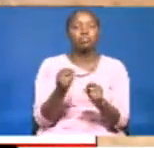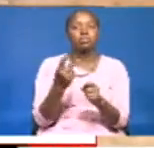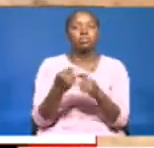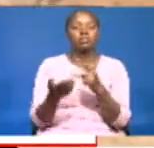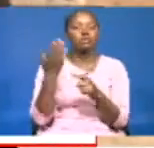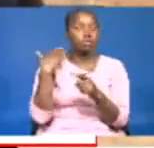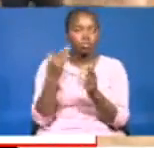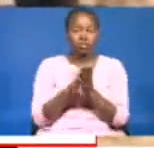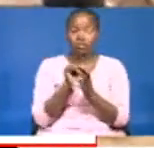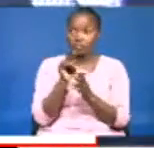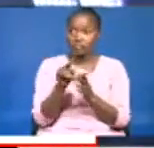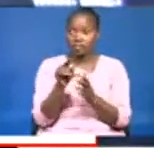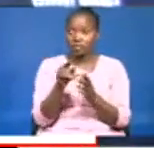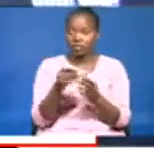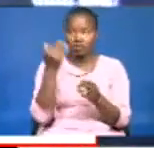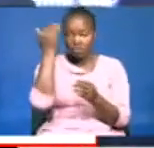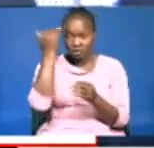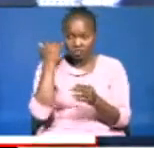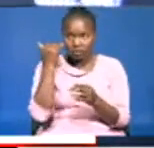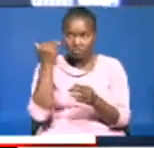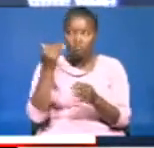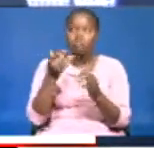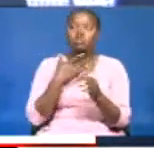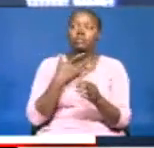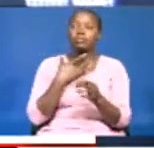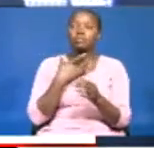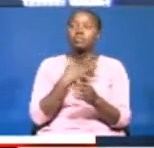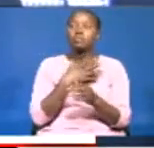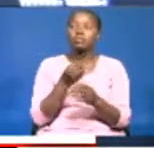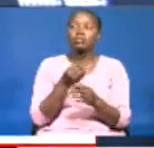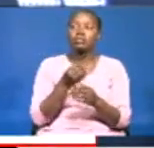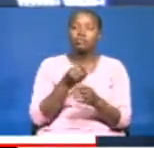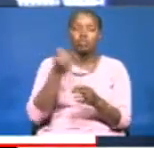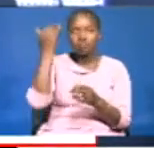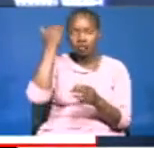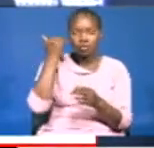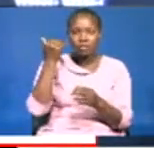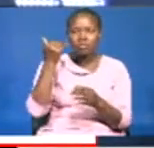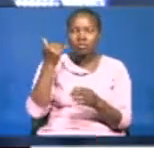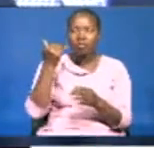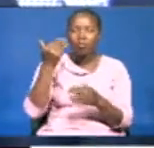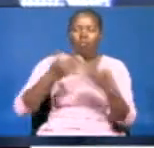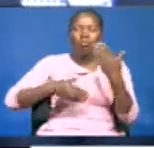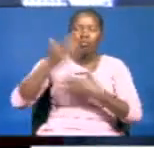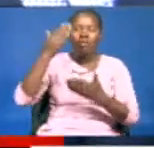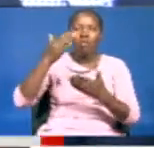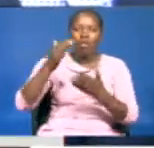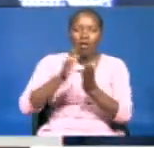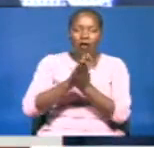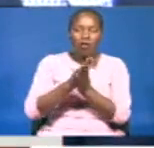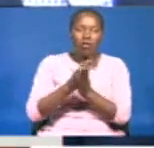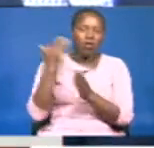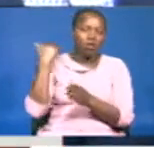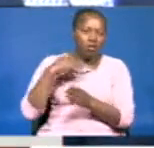matter was taken to court by the union, and the court found the university having committed a crime